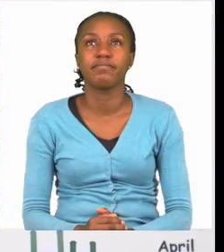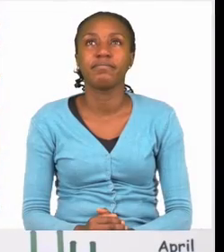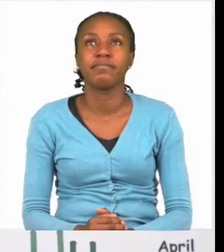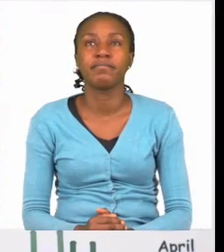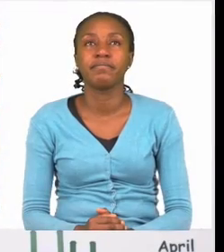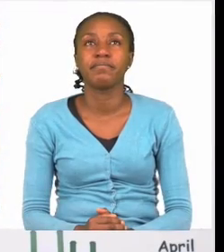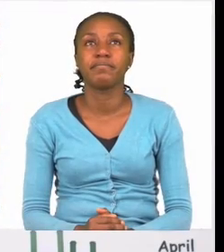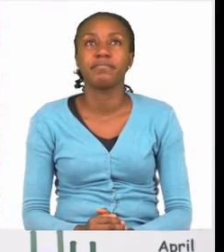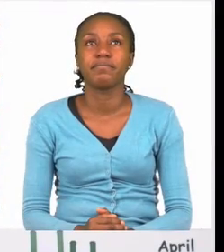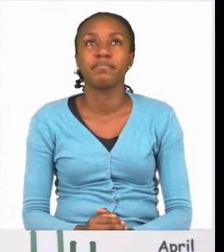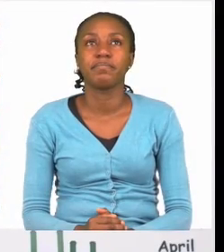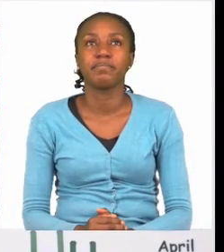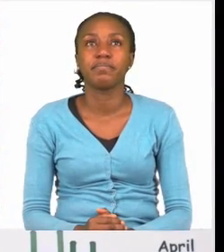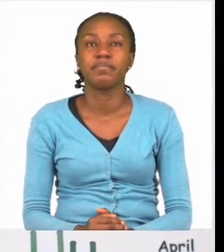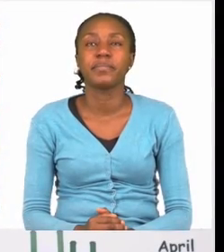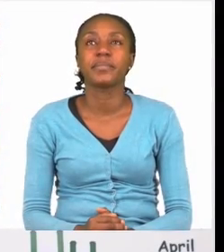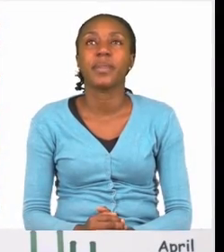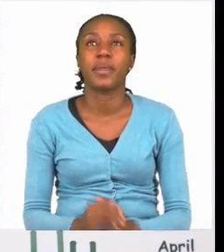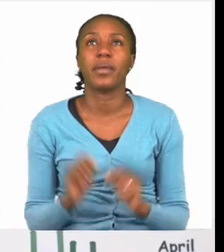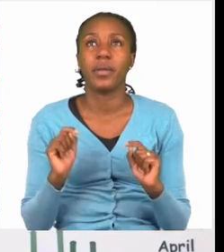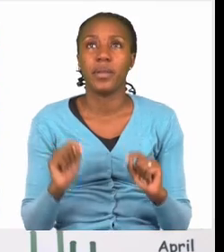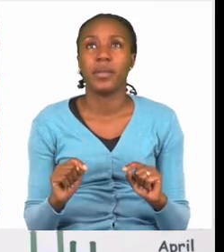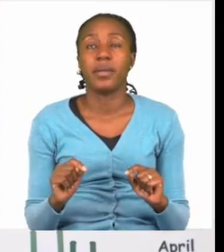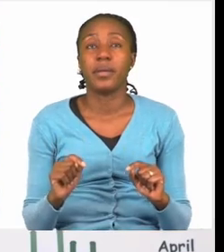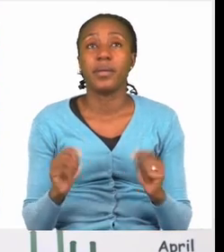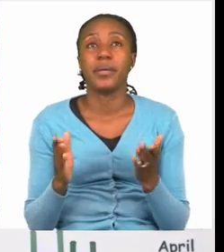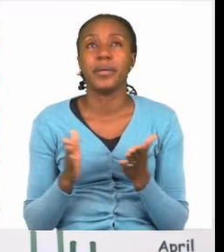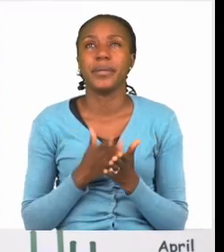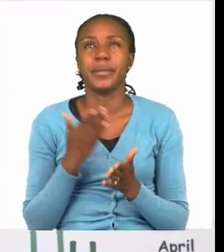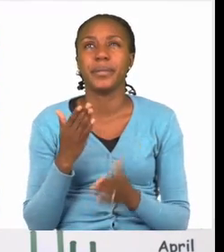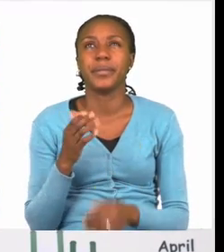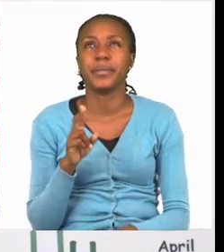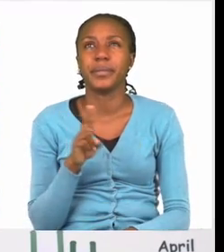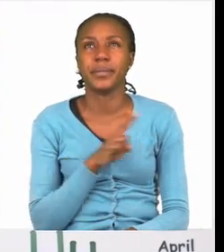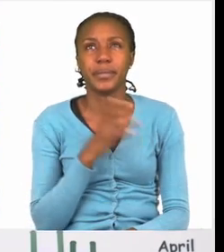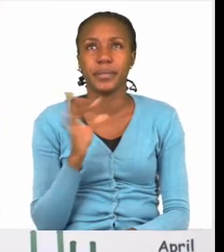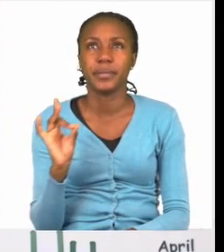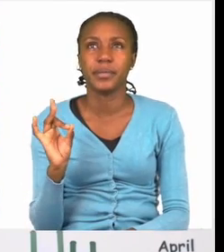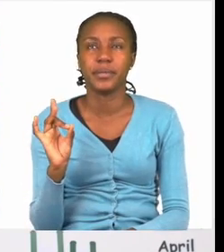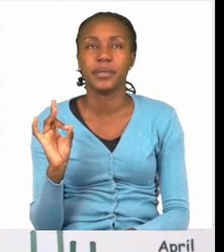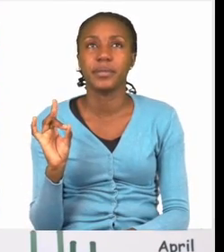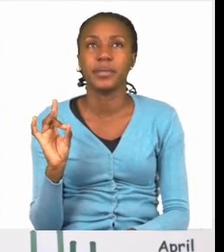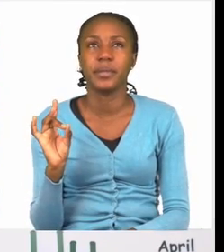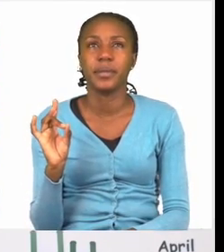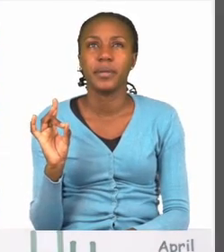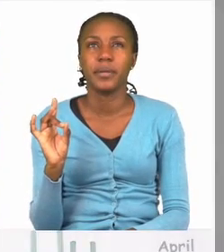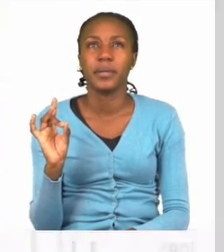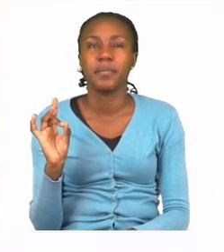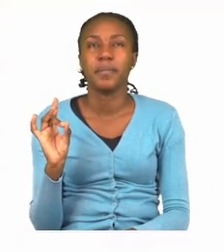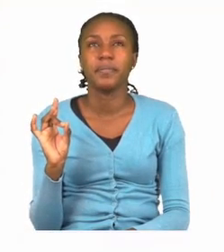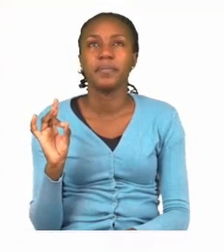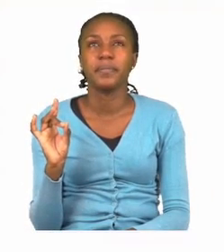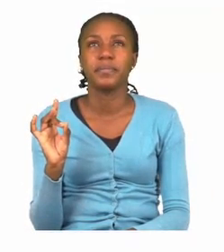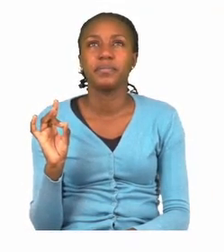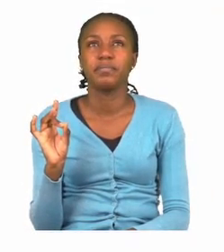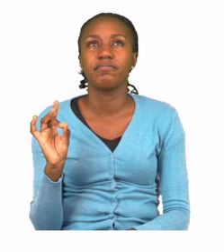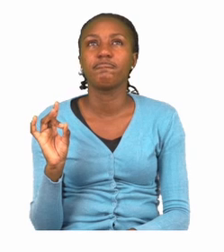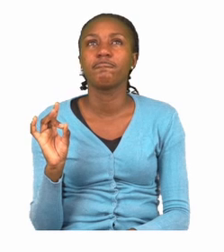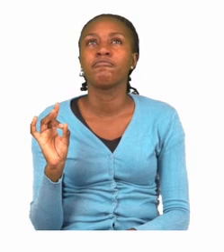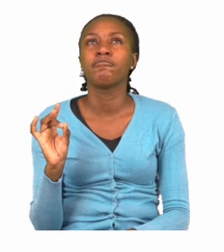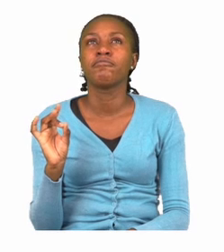Let's start this part of our lesson on page 28. Now here we